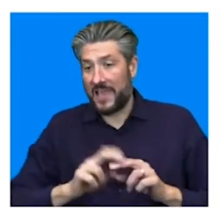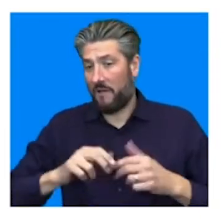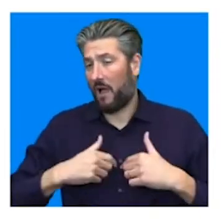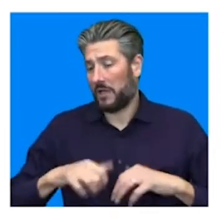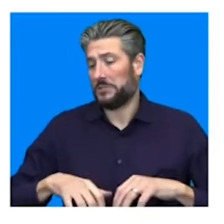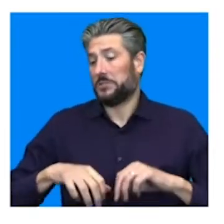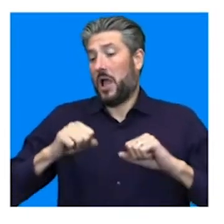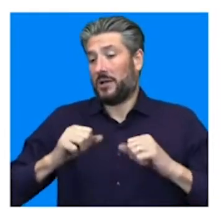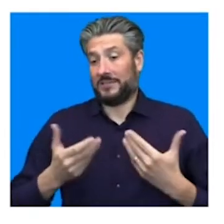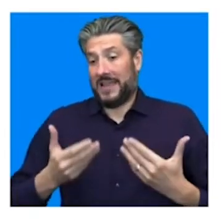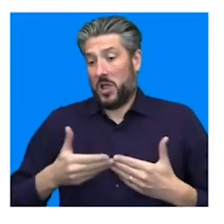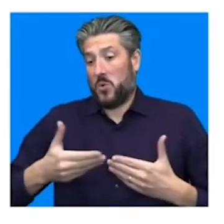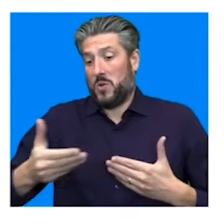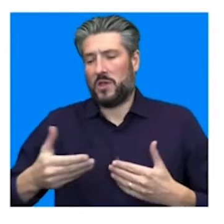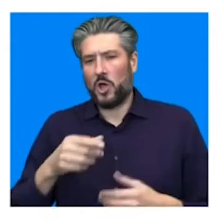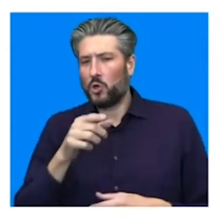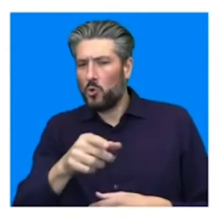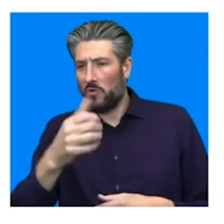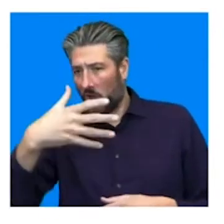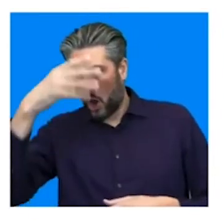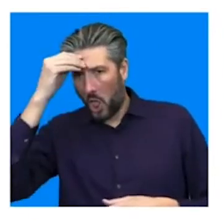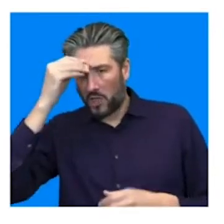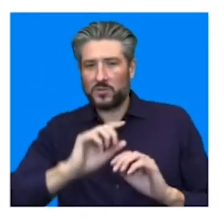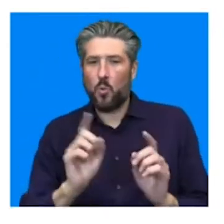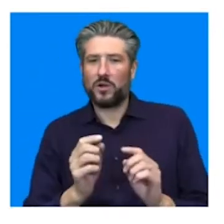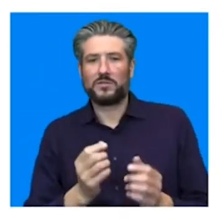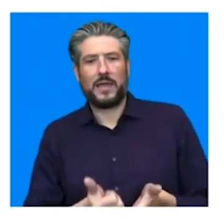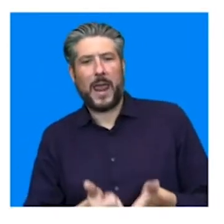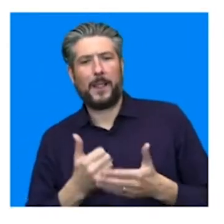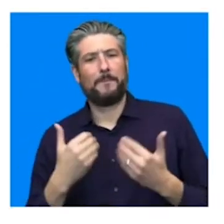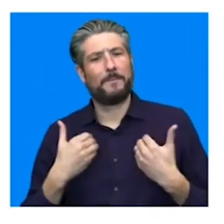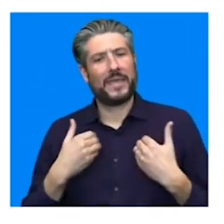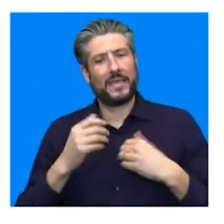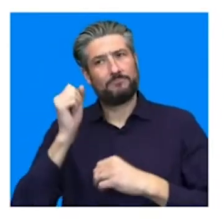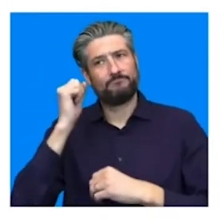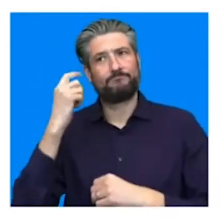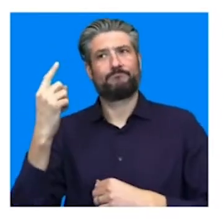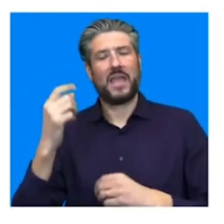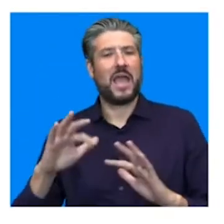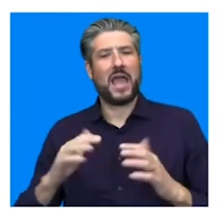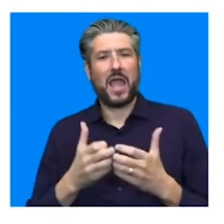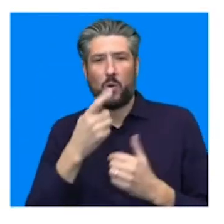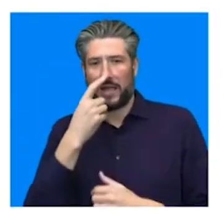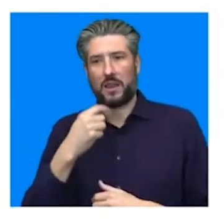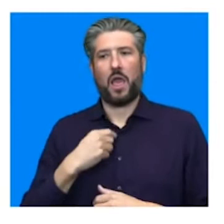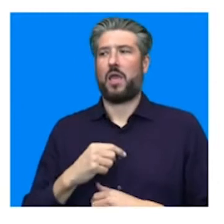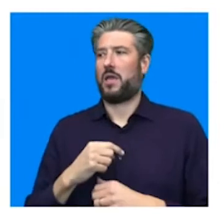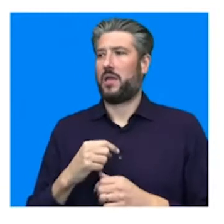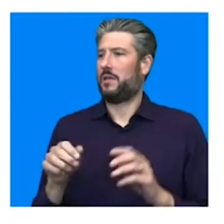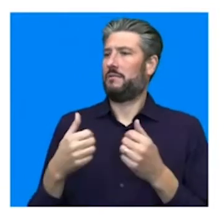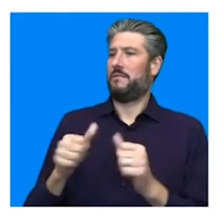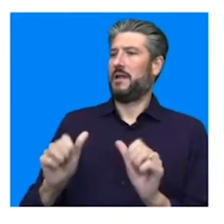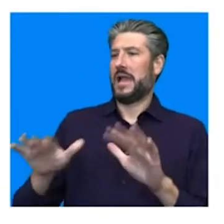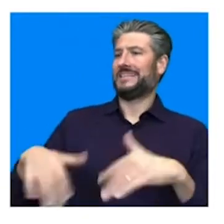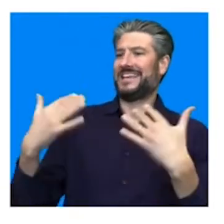learned during your time in this area, how to kind of grab people's attention, how to make people believe that it's a serious thing,